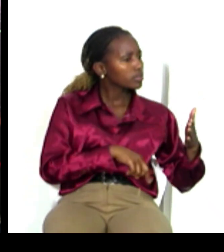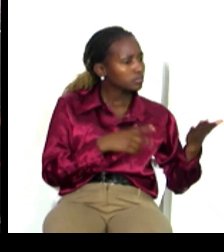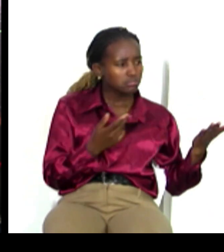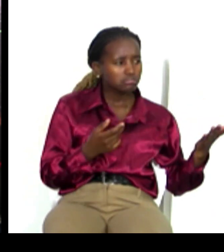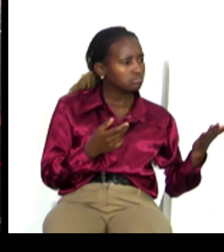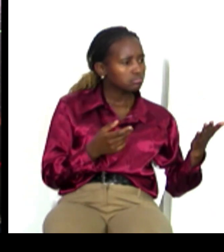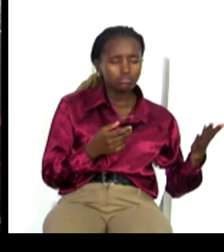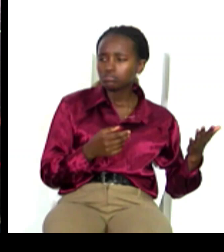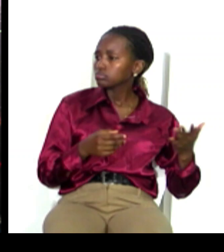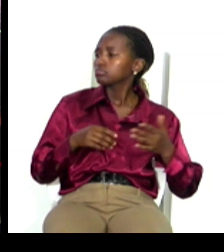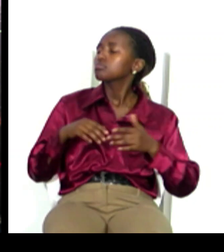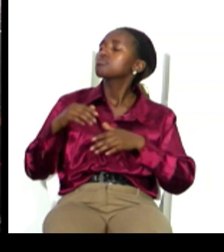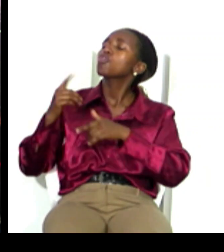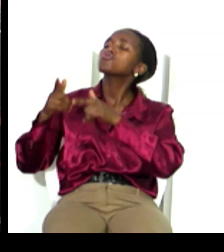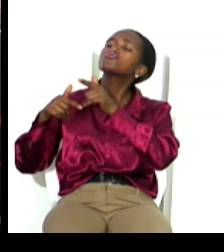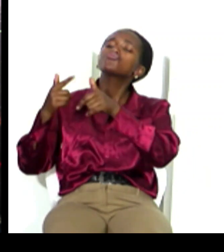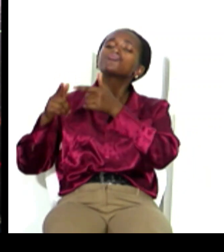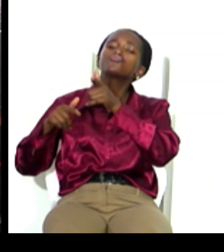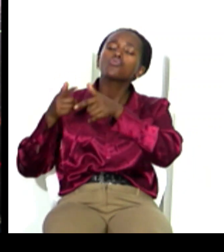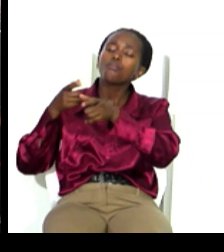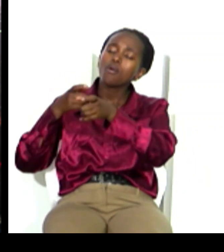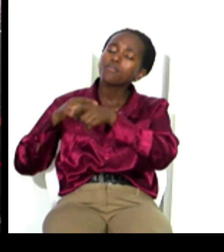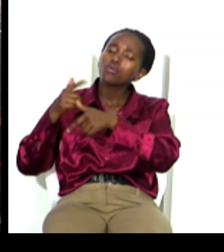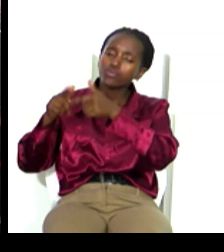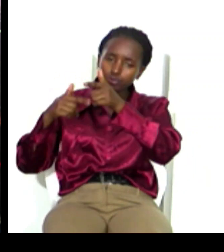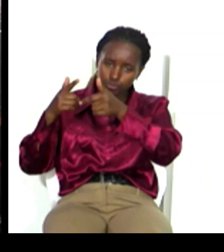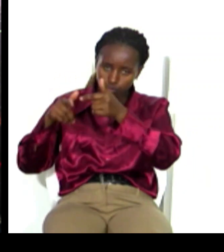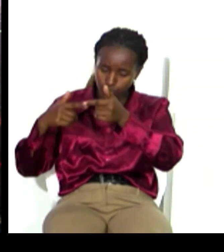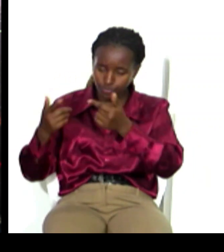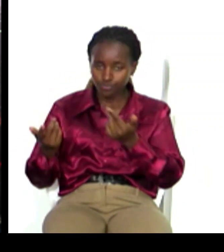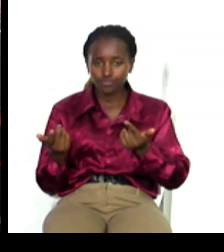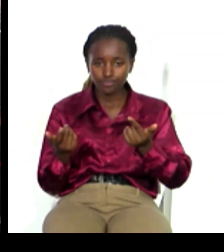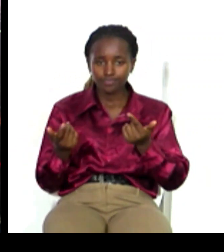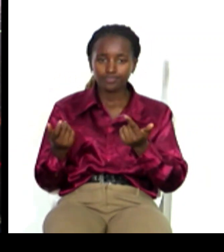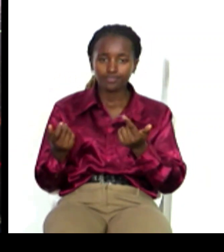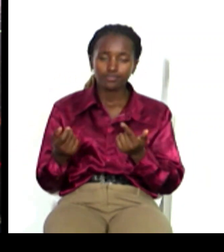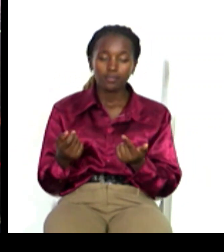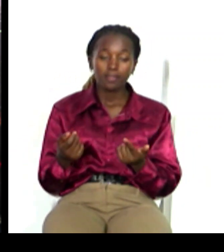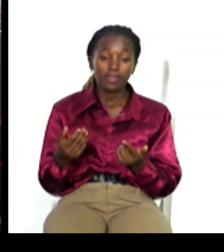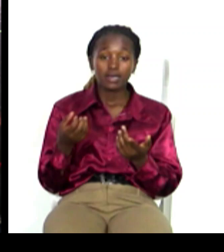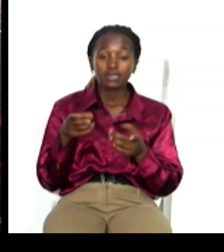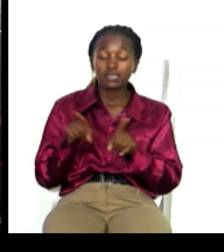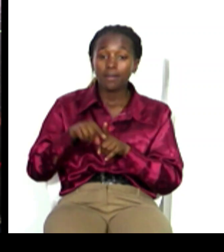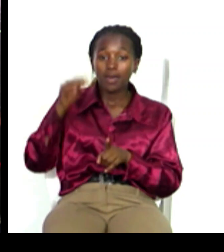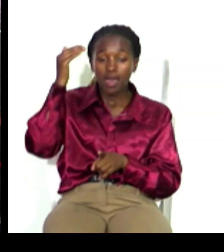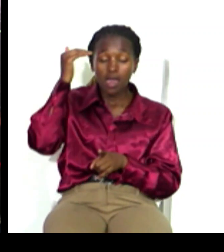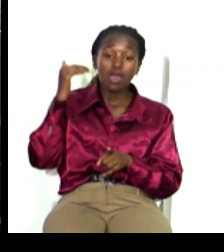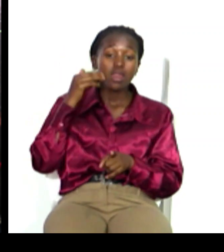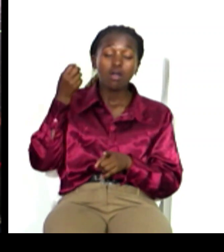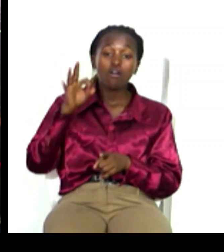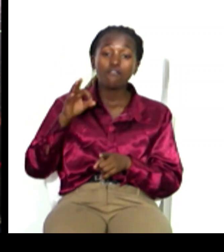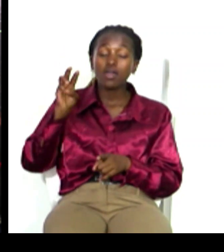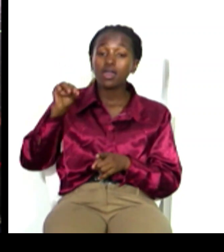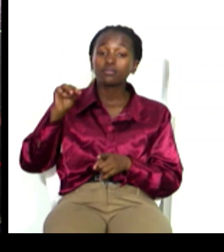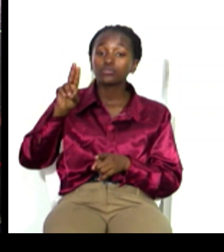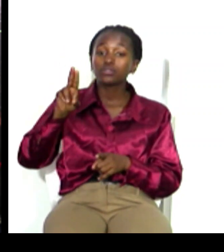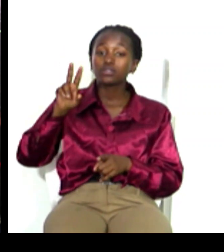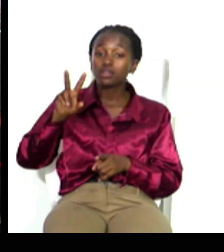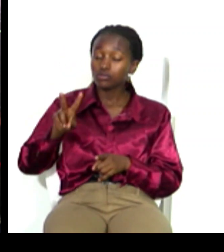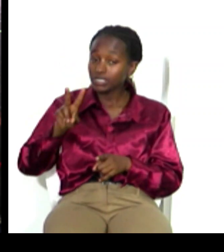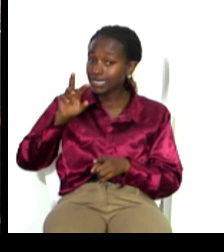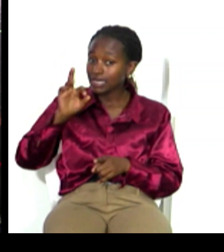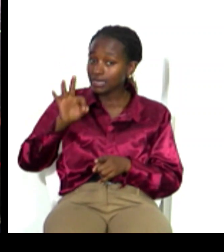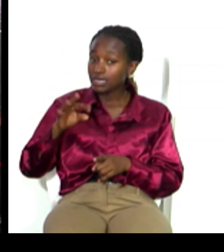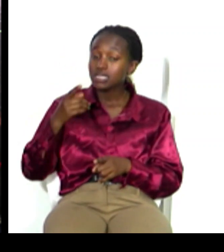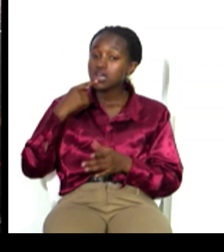it going on? The war is still going on. Like the head of M23 rebel Yes. came out and